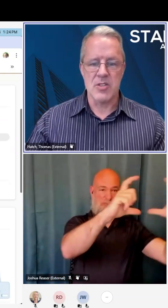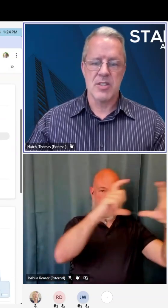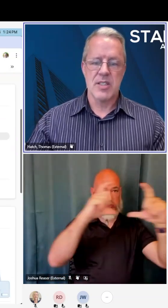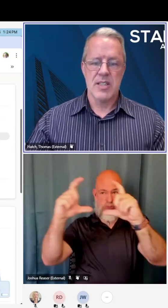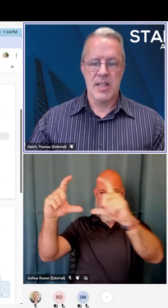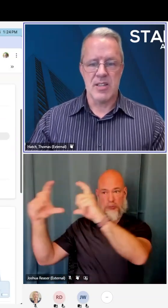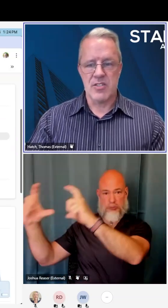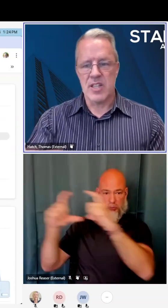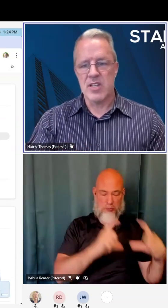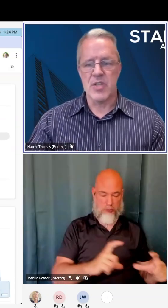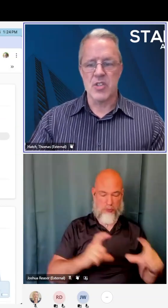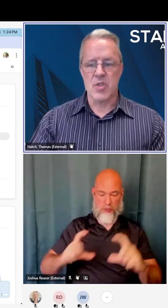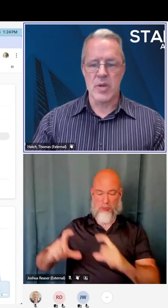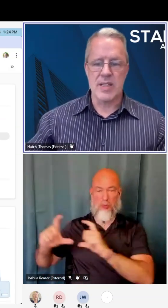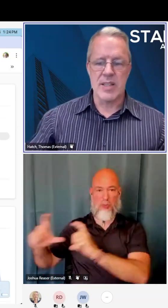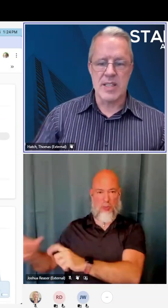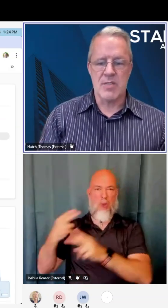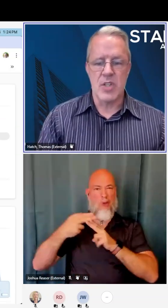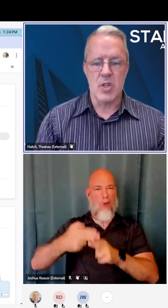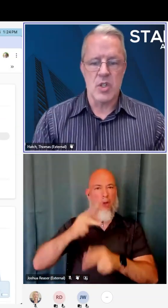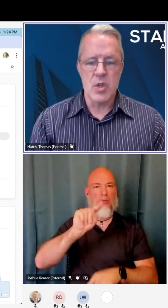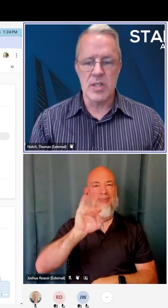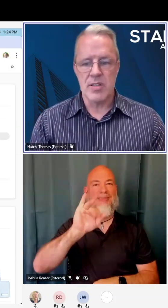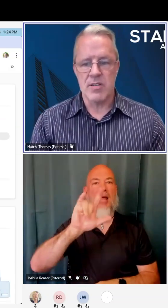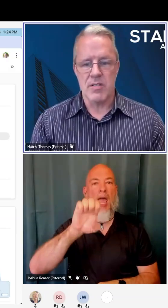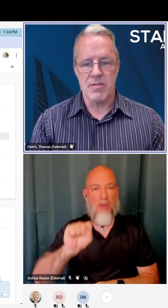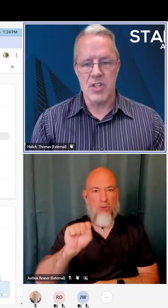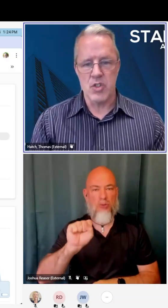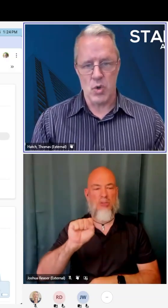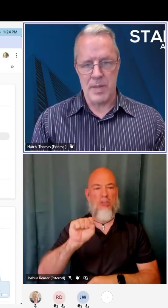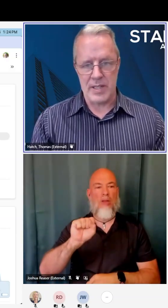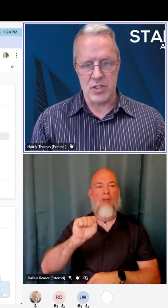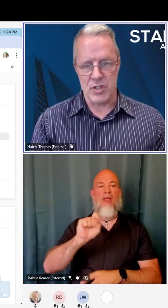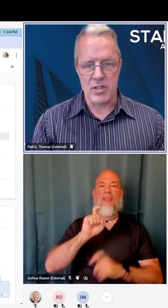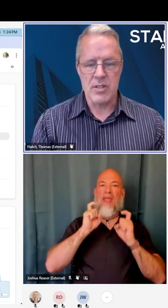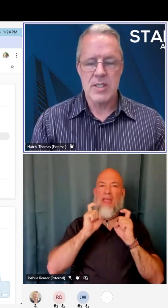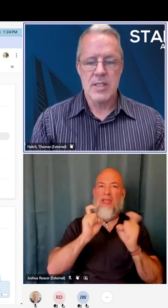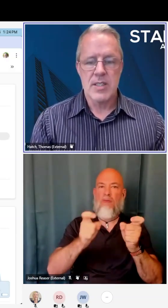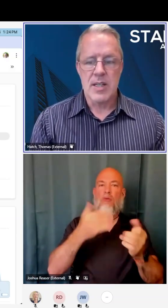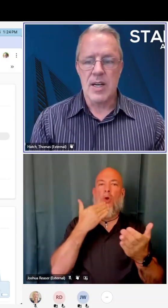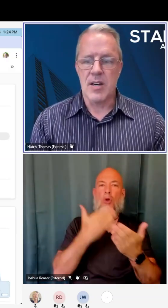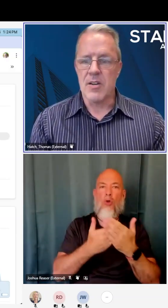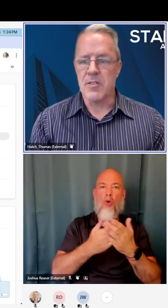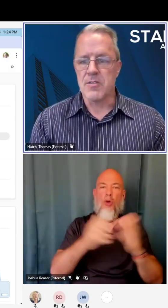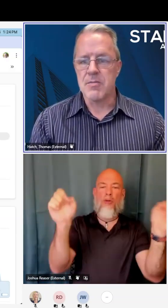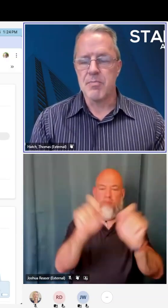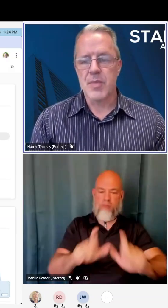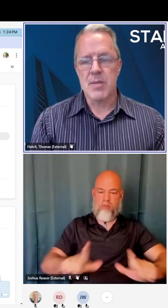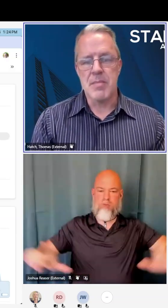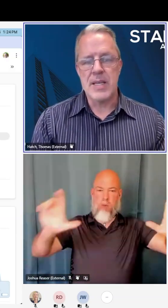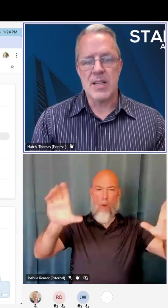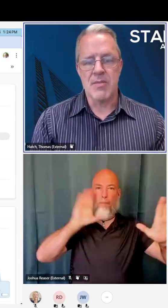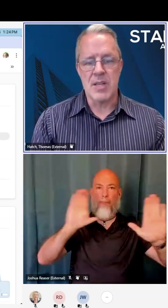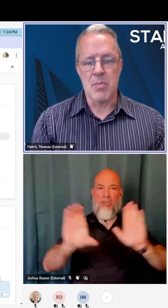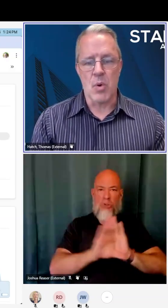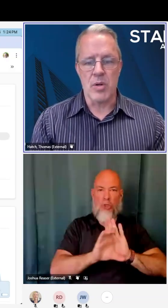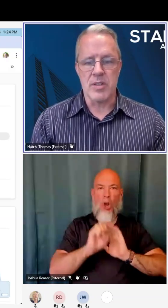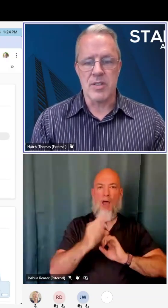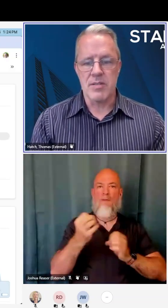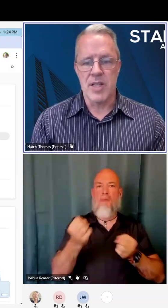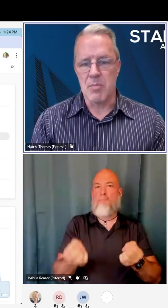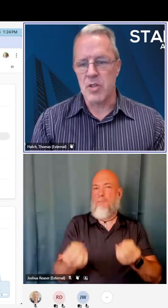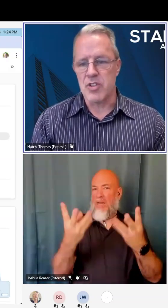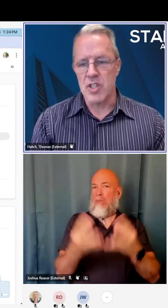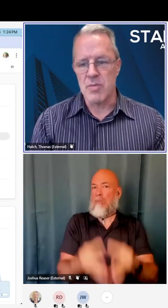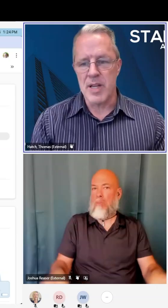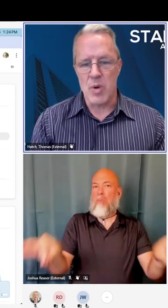them tiles, in the center of your screen that give you a good visual picture of many of the